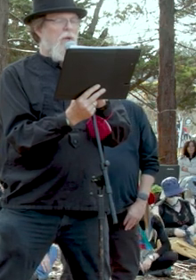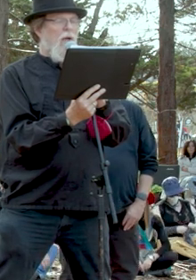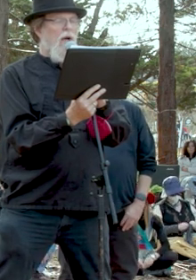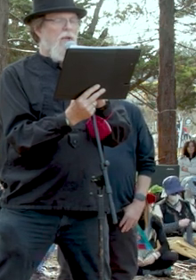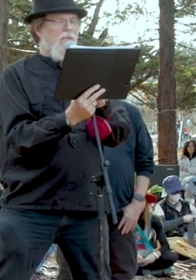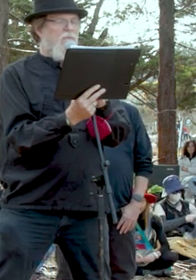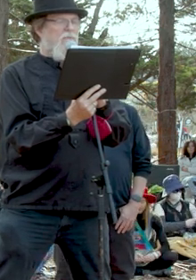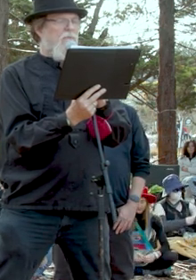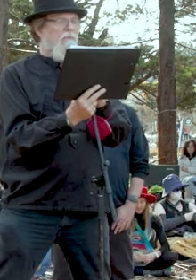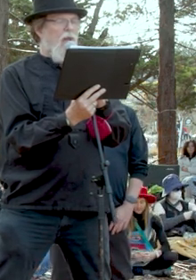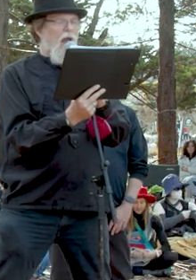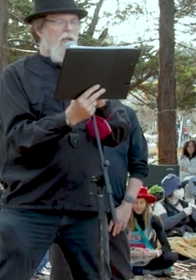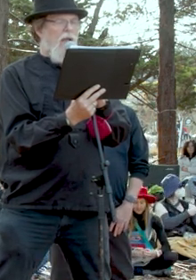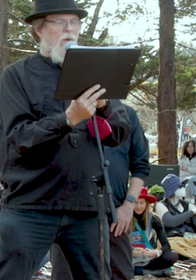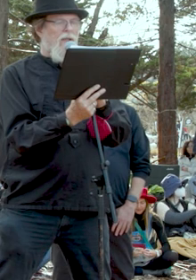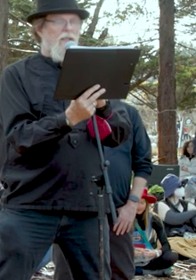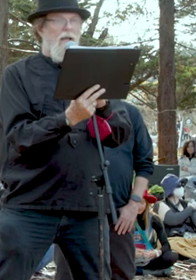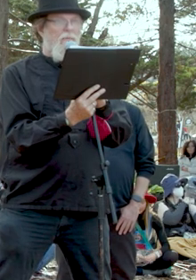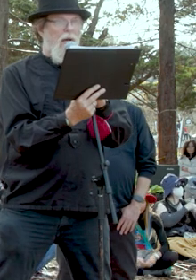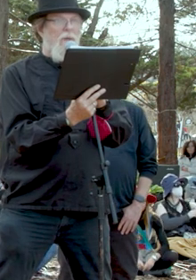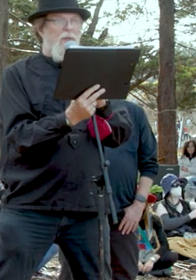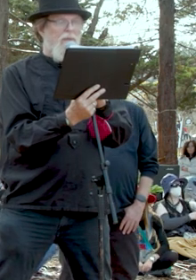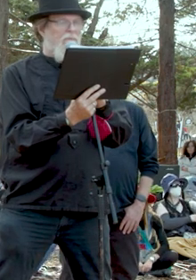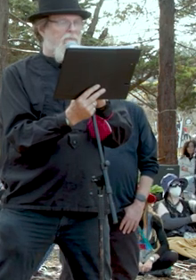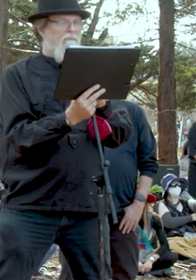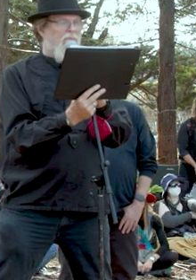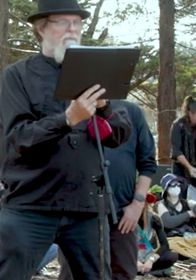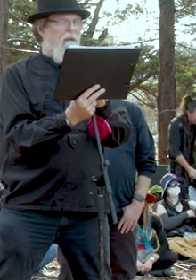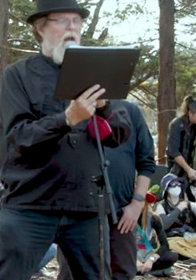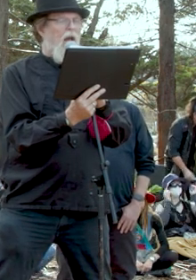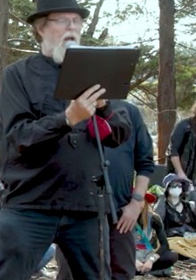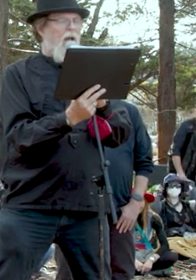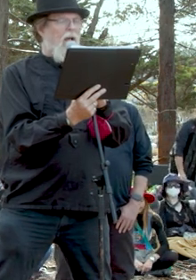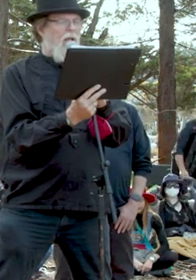Taylor Burkhart. Terrence Palmer.